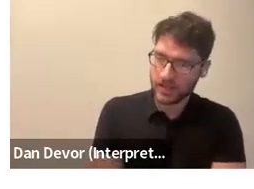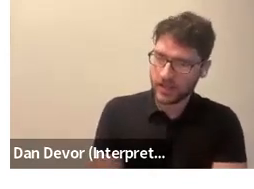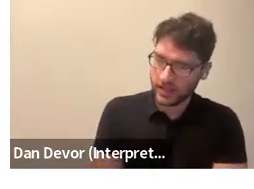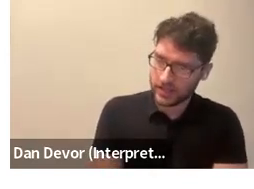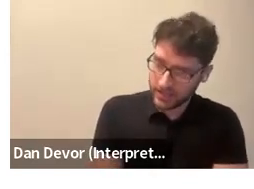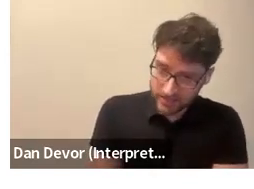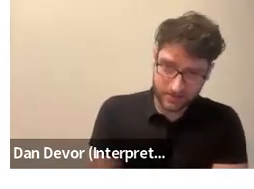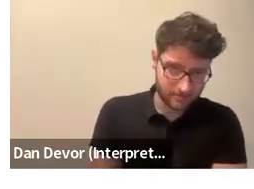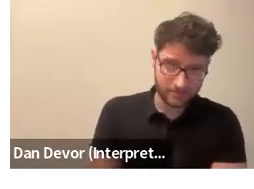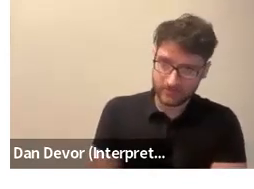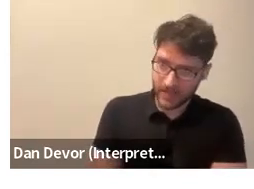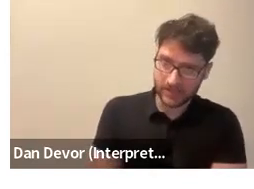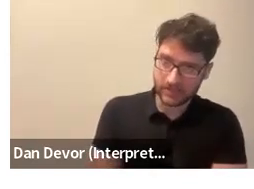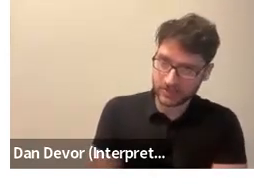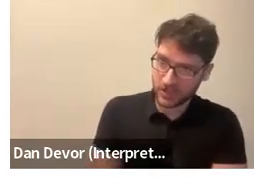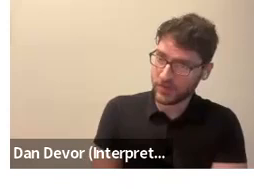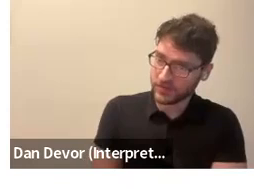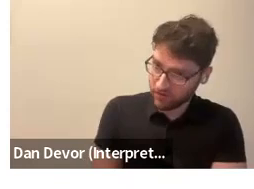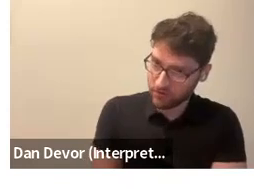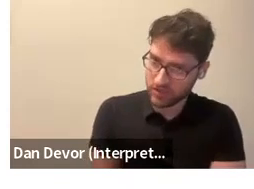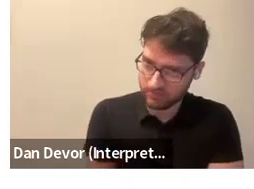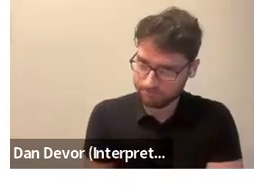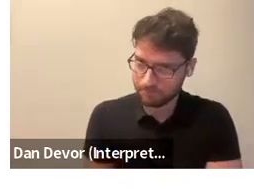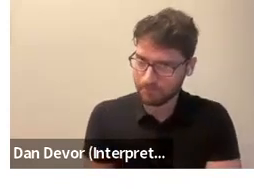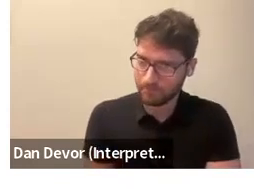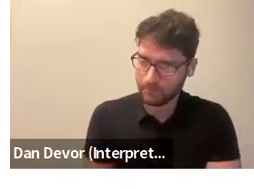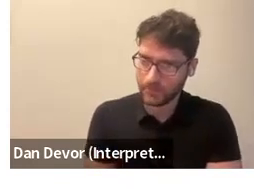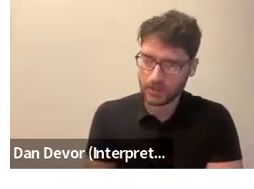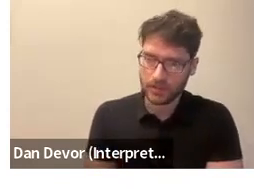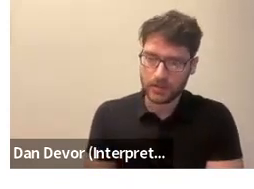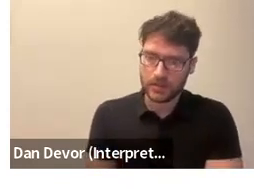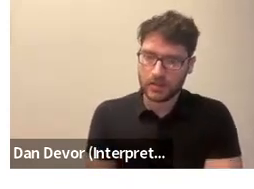community. Yes, ASL is shared by the deaf community.